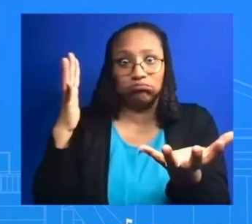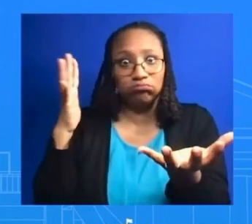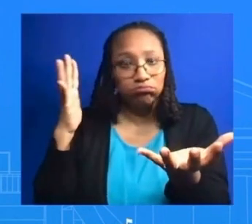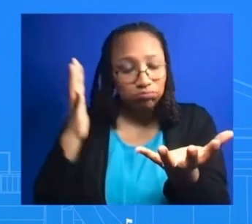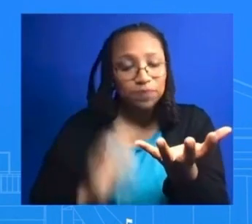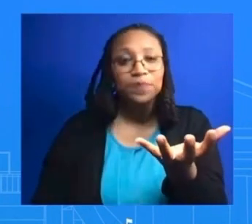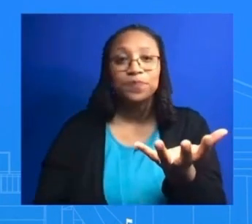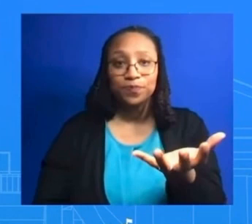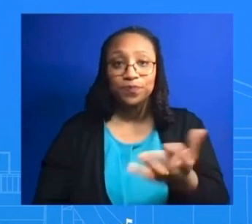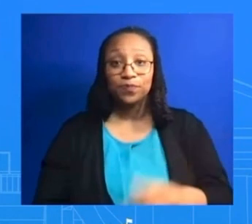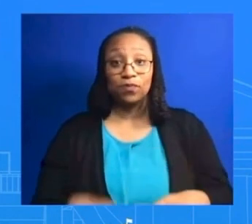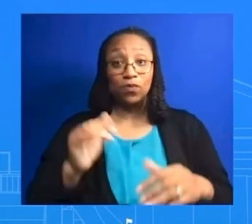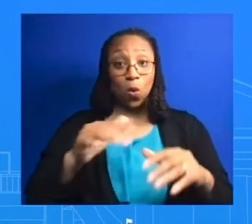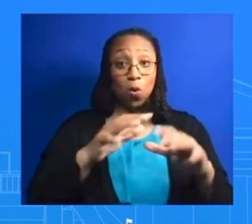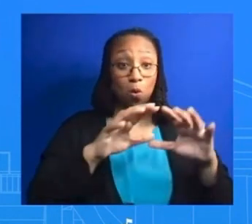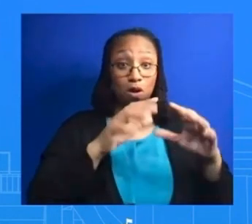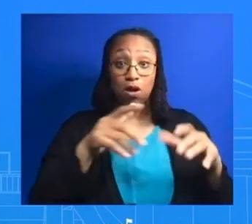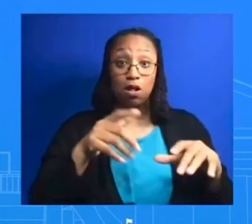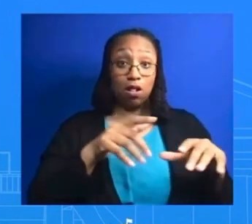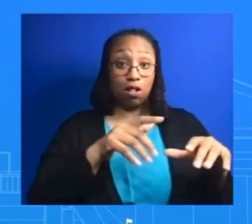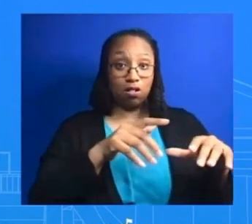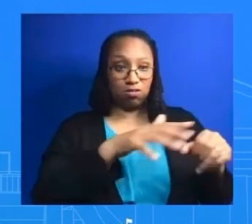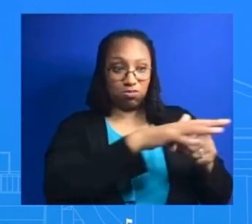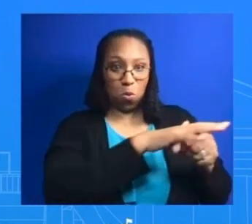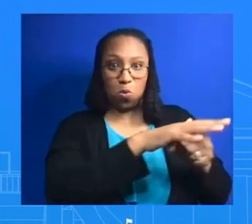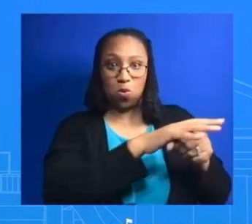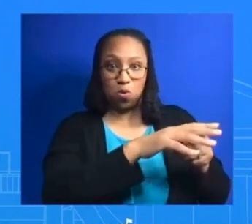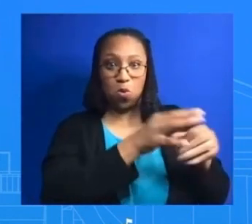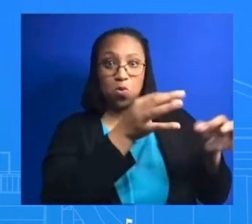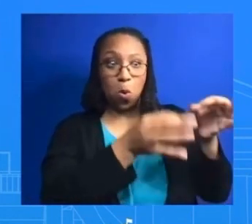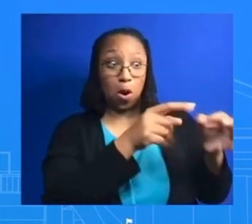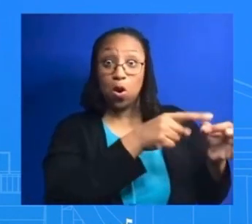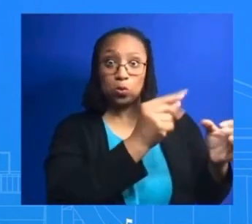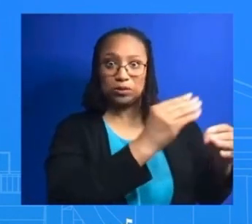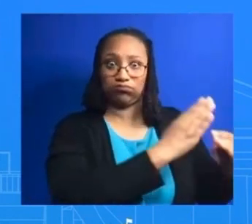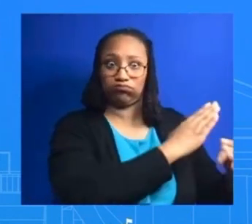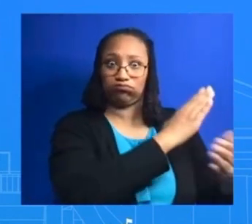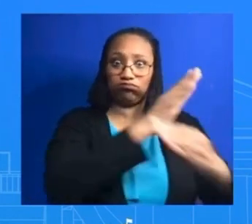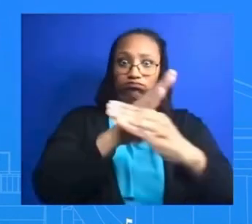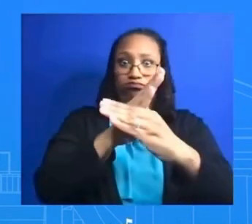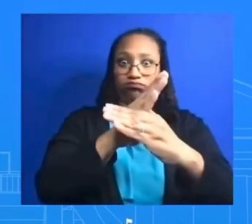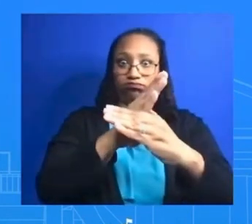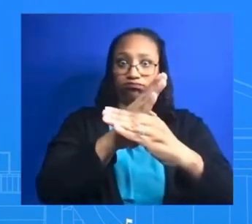we could actually take that final step and actually discharge debt for approved borrowers.